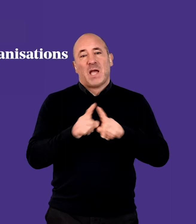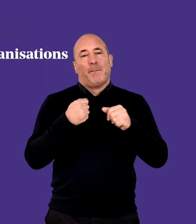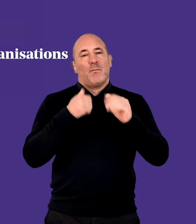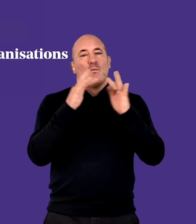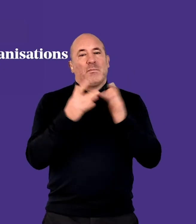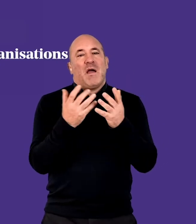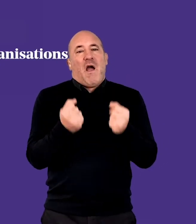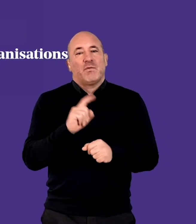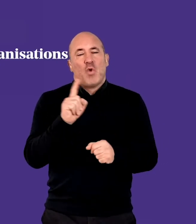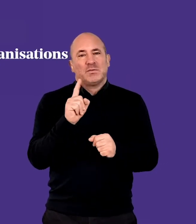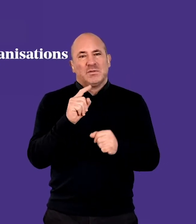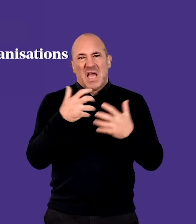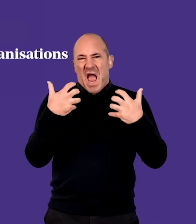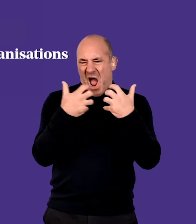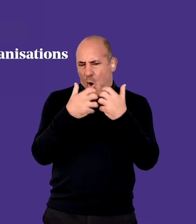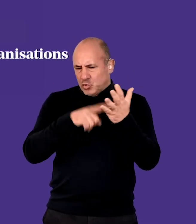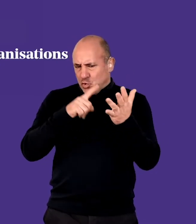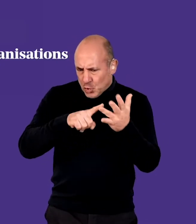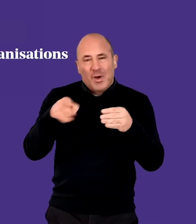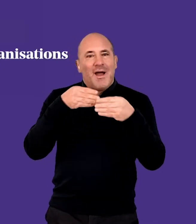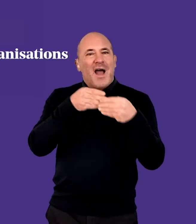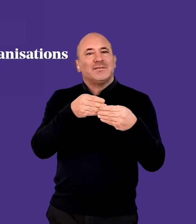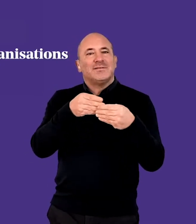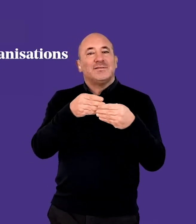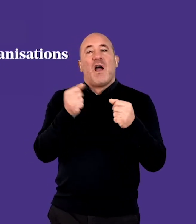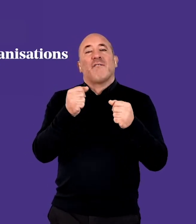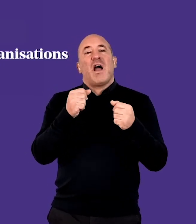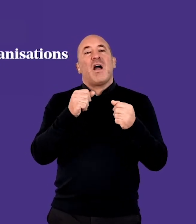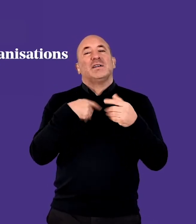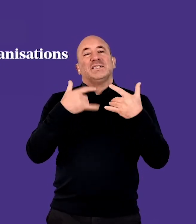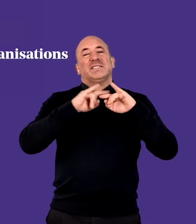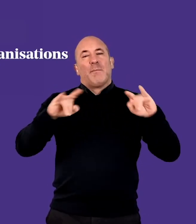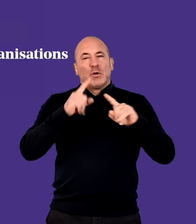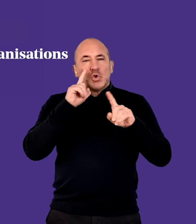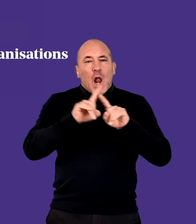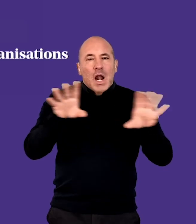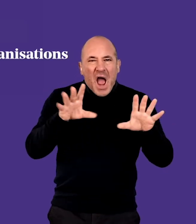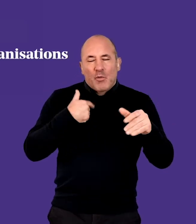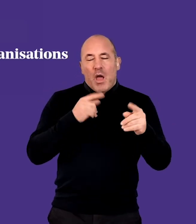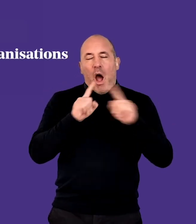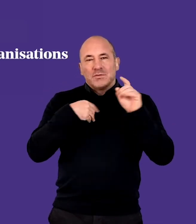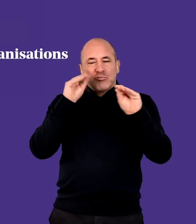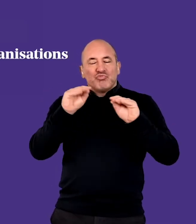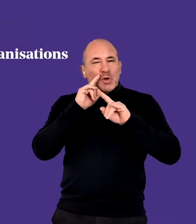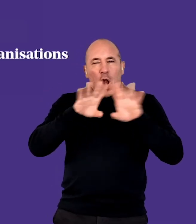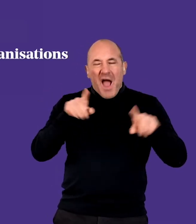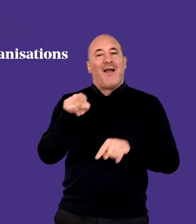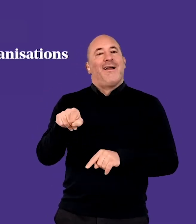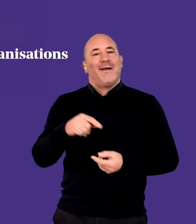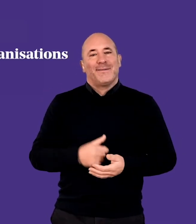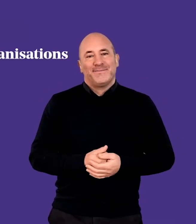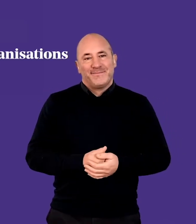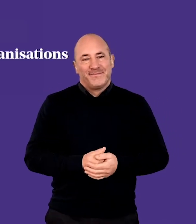subtitles. We also have a how-to guide on our website, along with an example template populated with